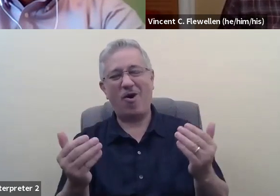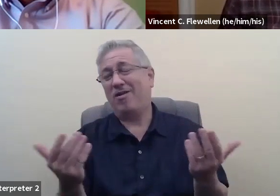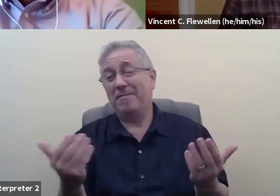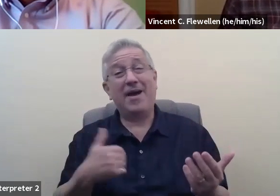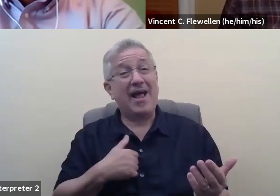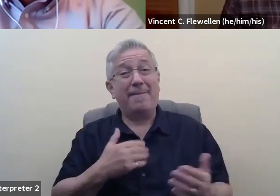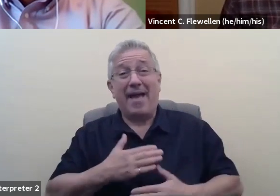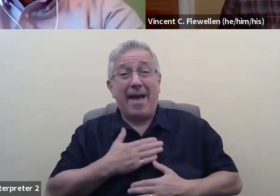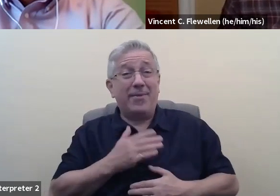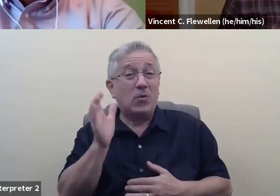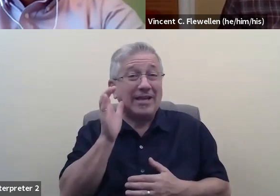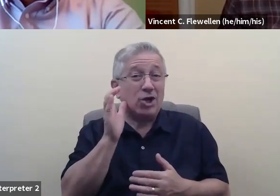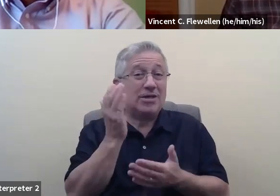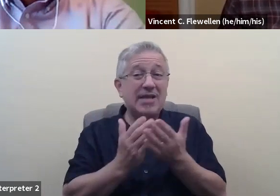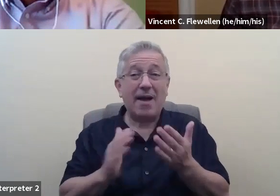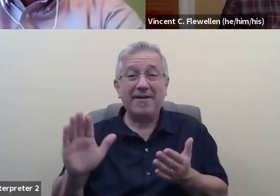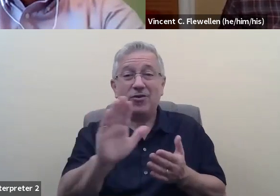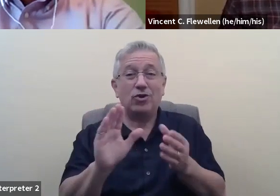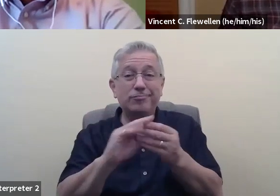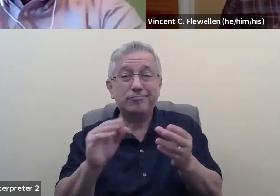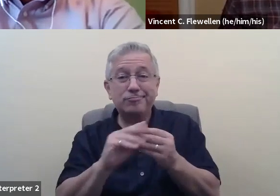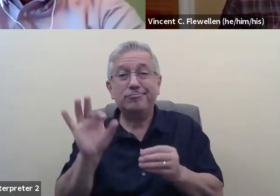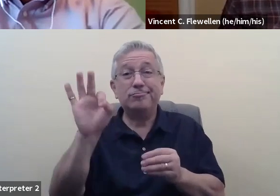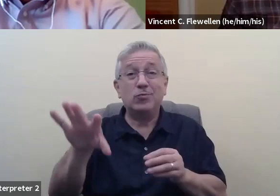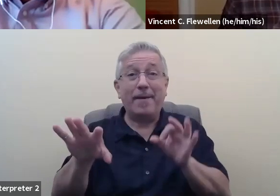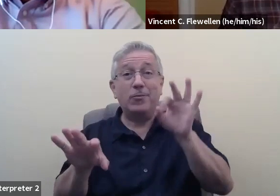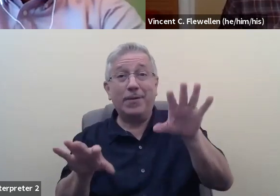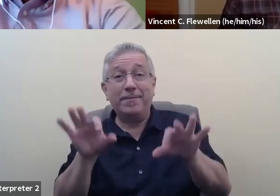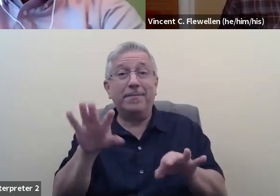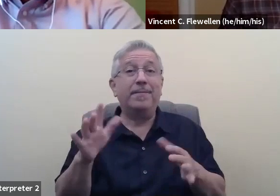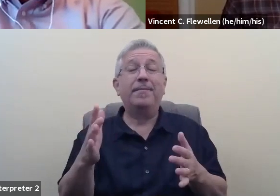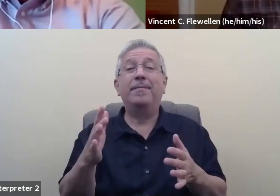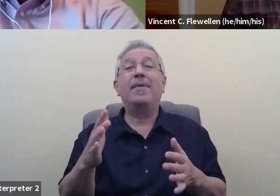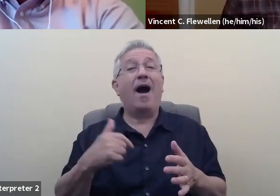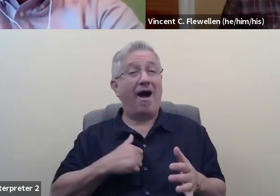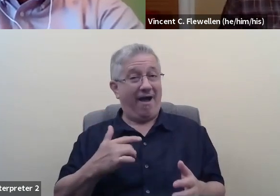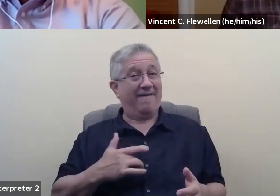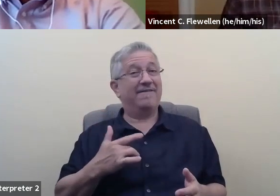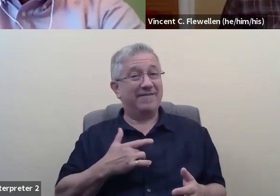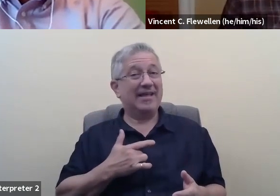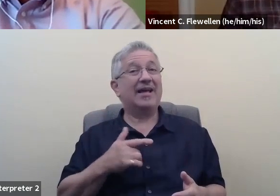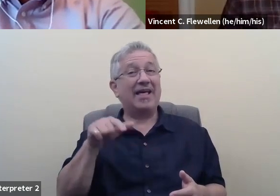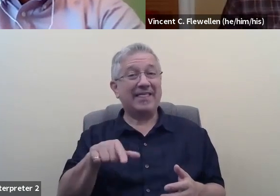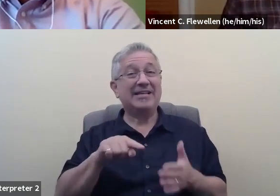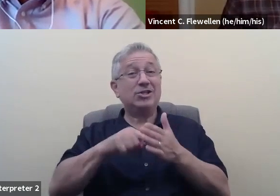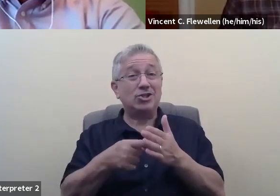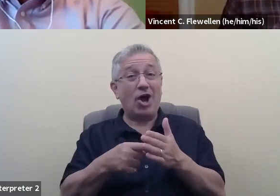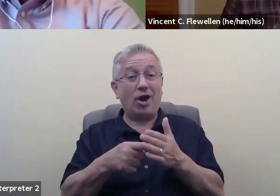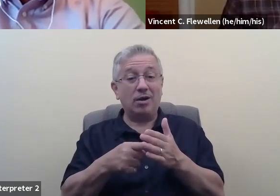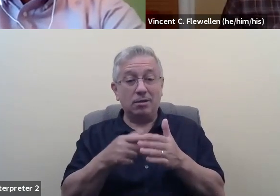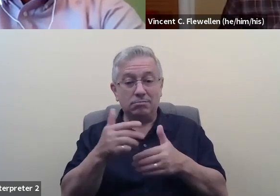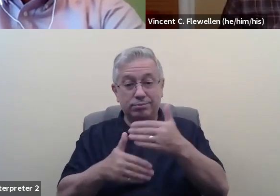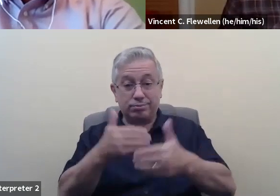like, I feel like this is going to become a movement. That doesn't mean we can